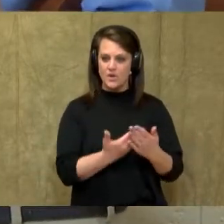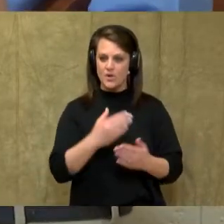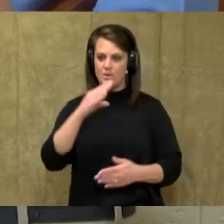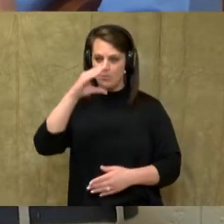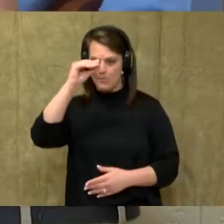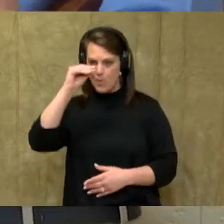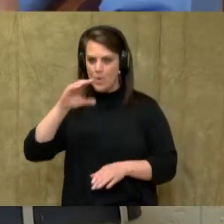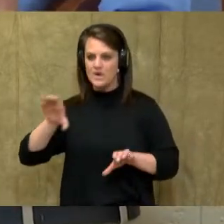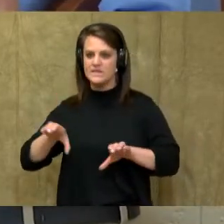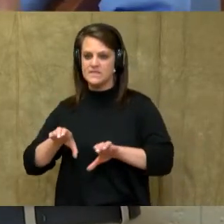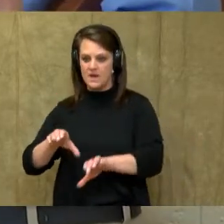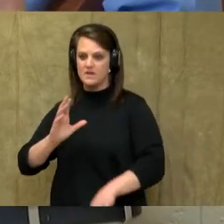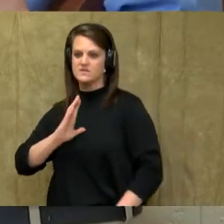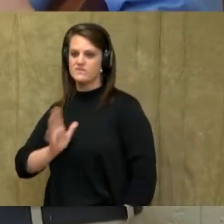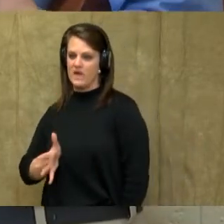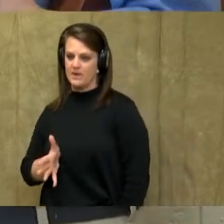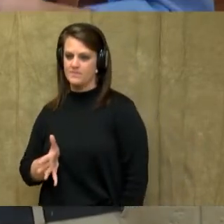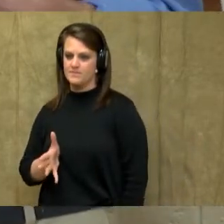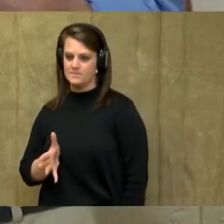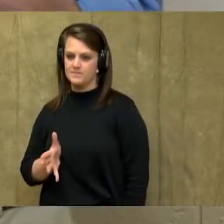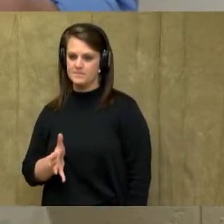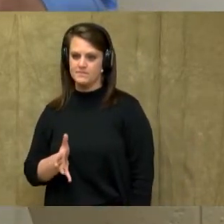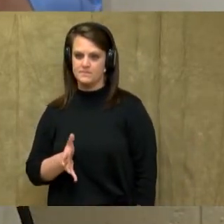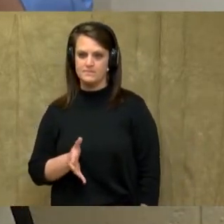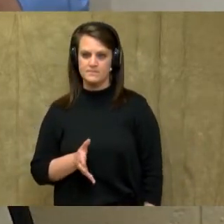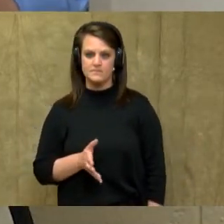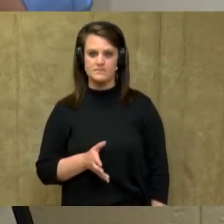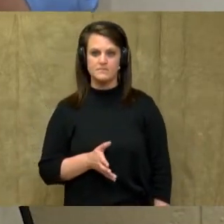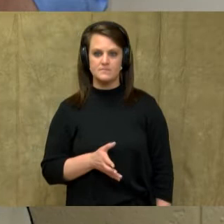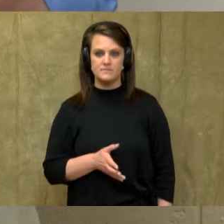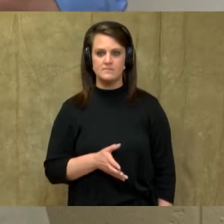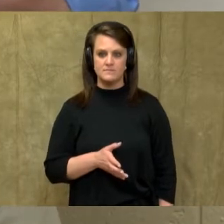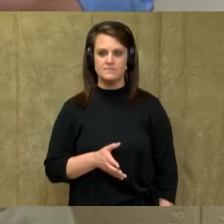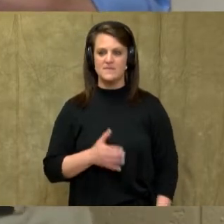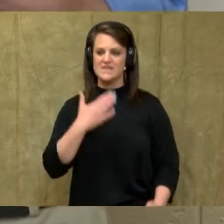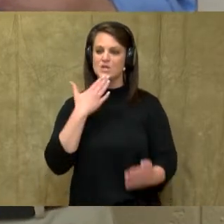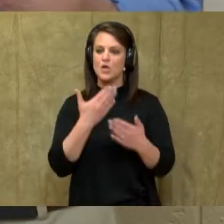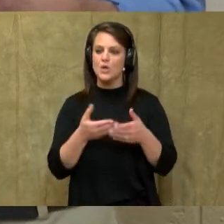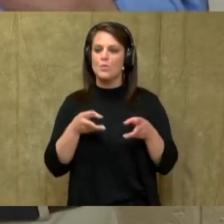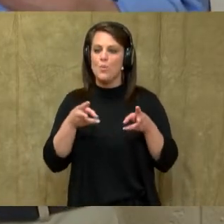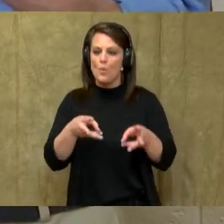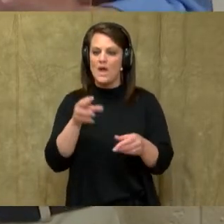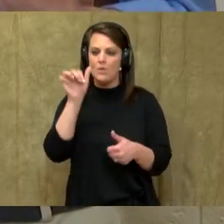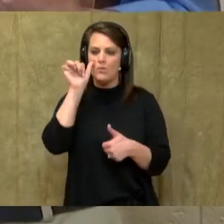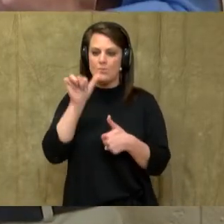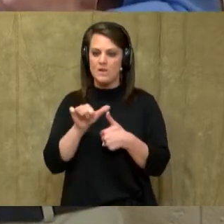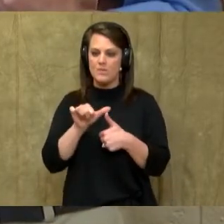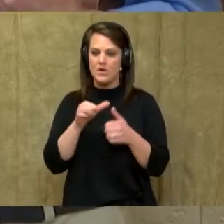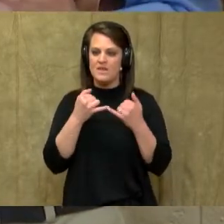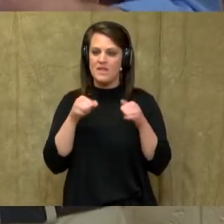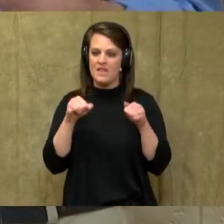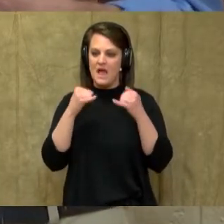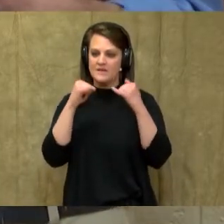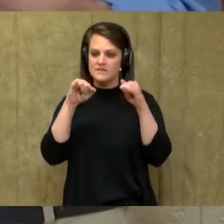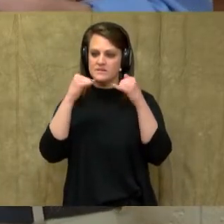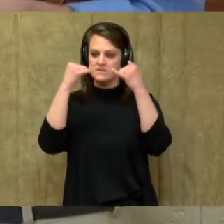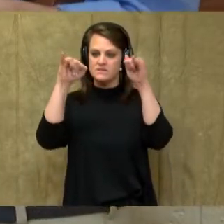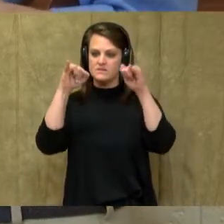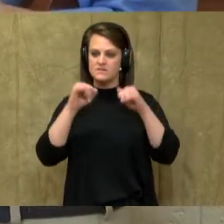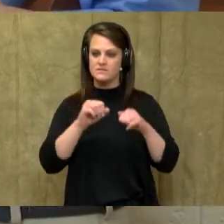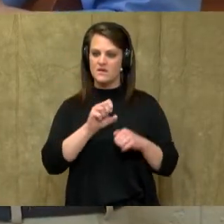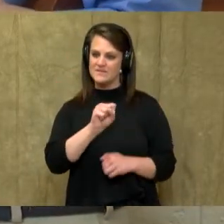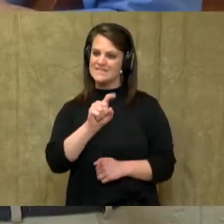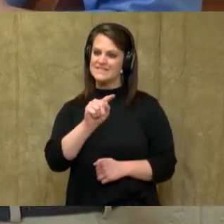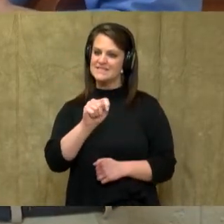boy does fine." That's a great way to remember the lines of the